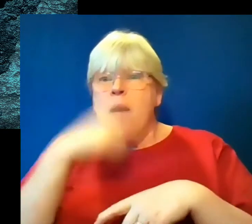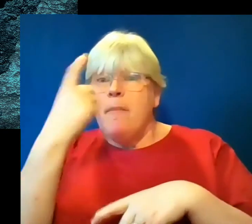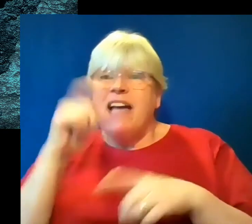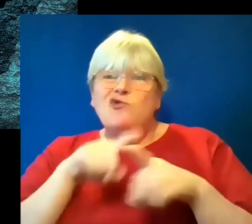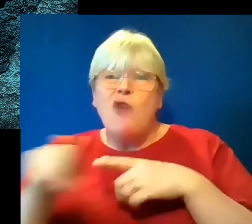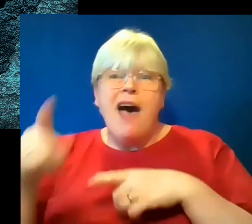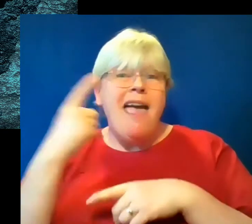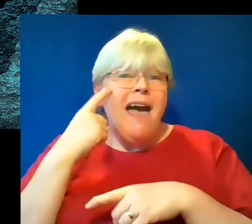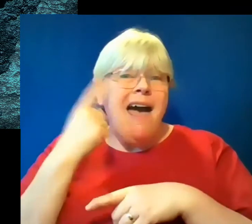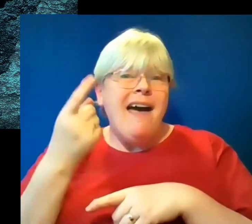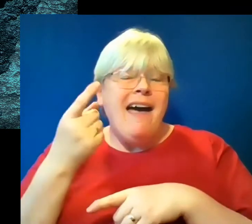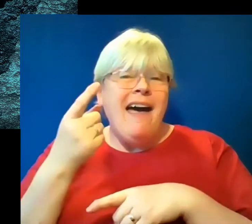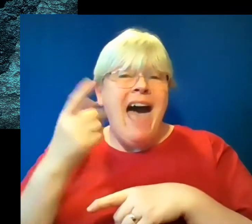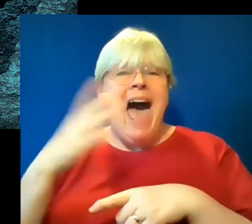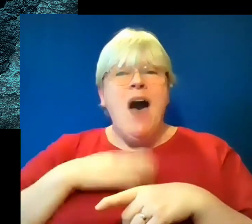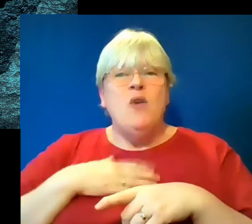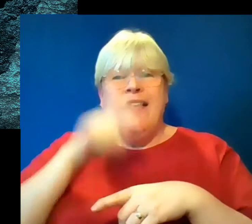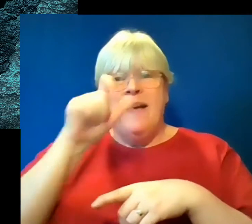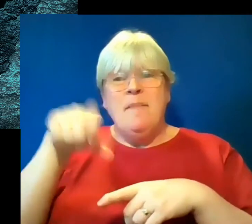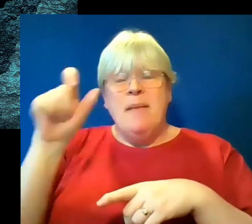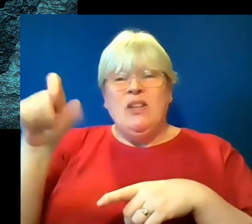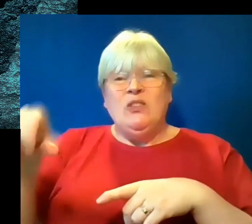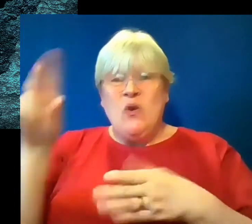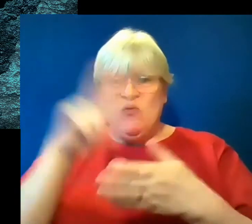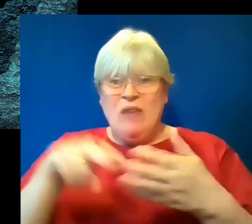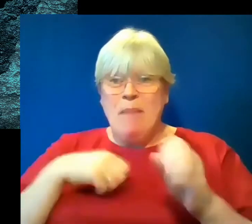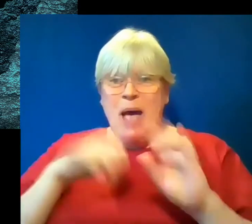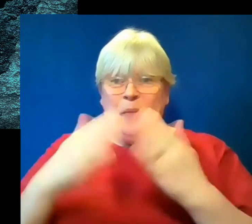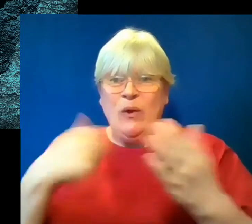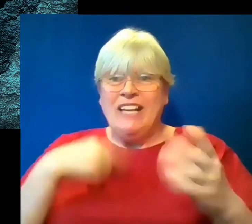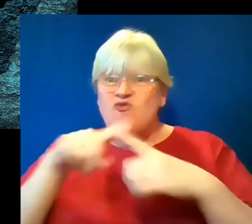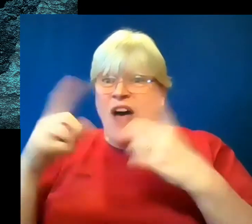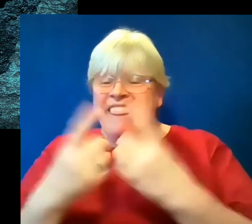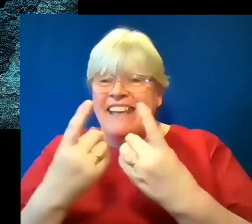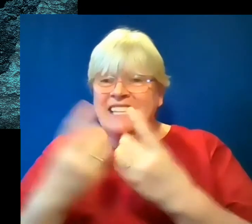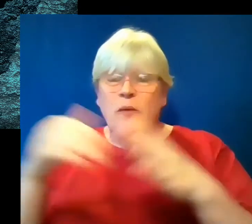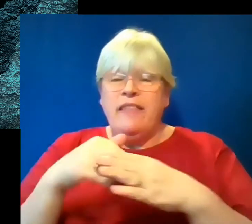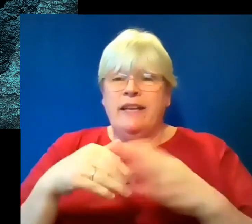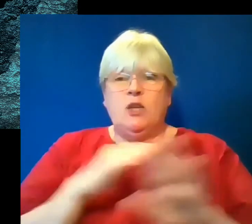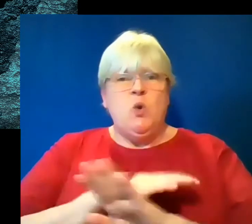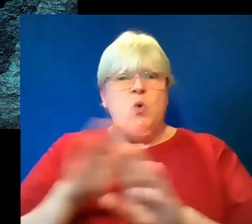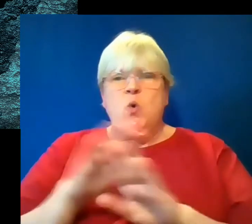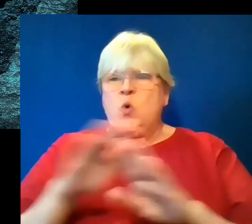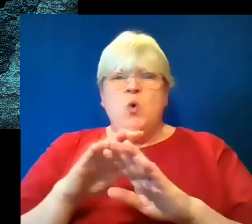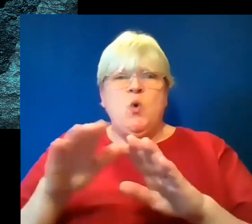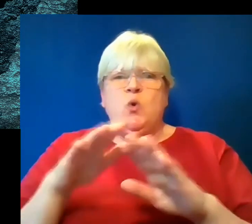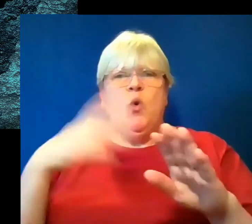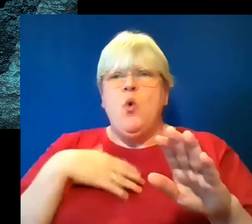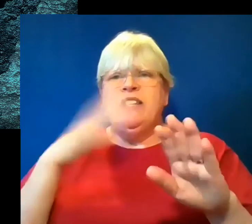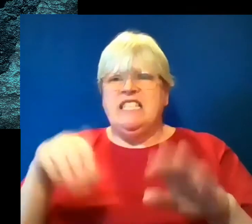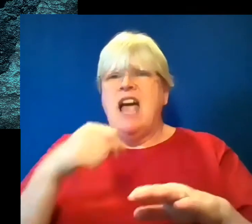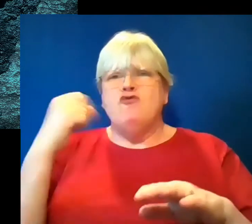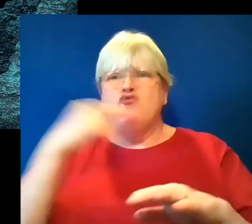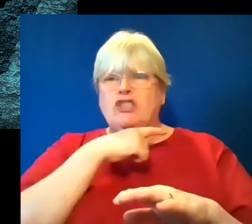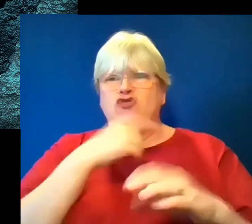Like, I would like people to read my books and try the things in them. Obviously, please don't start a Russian revolution, or do actually, we could